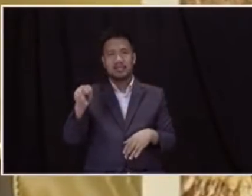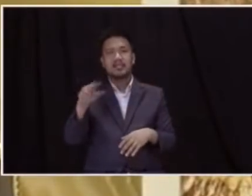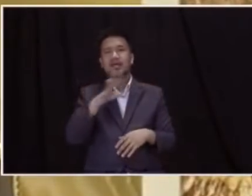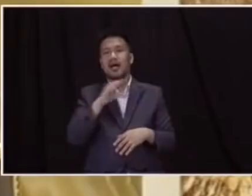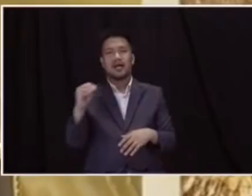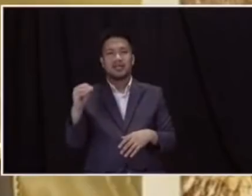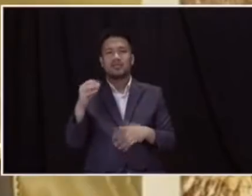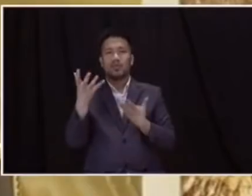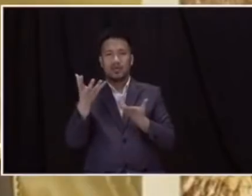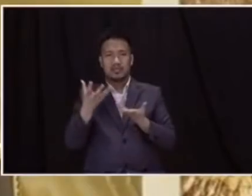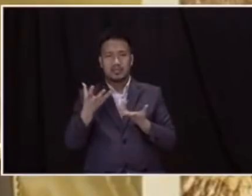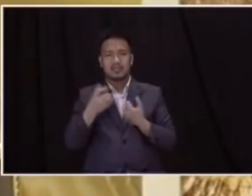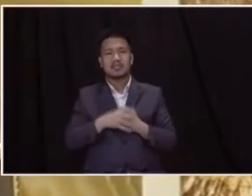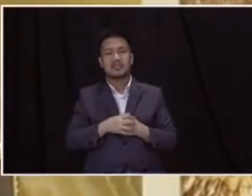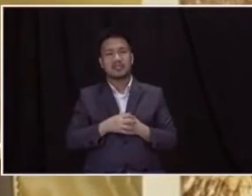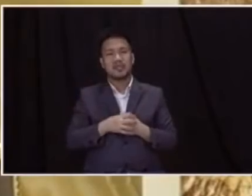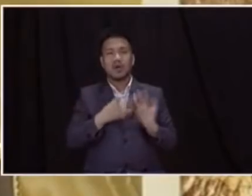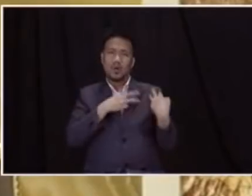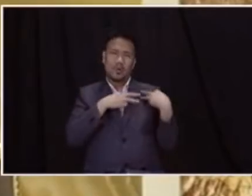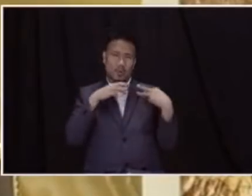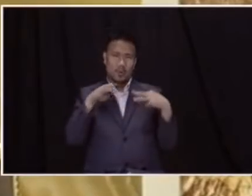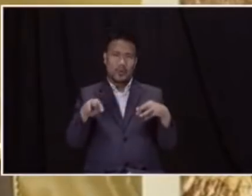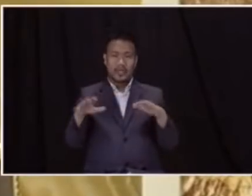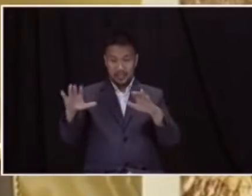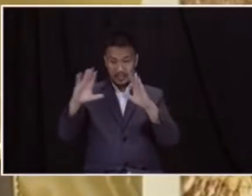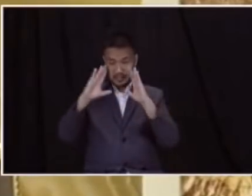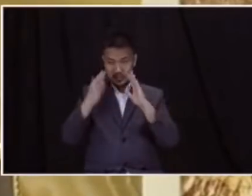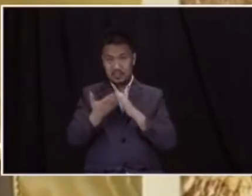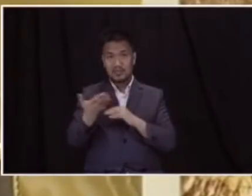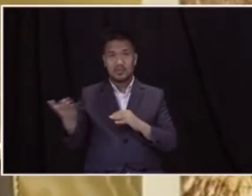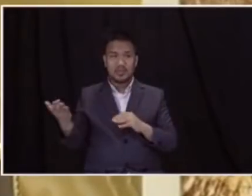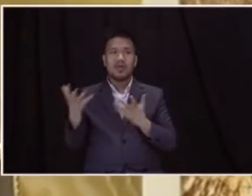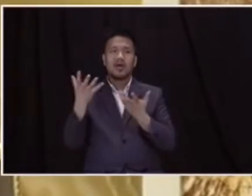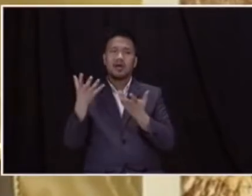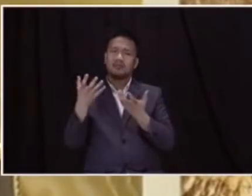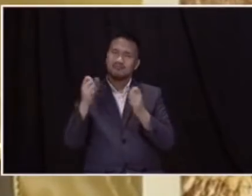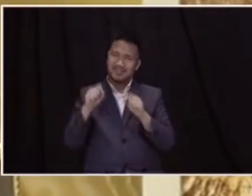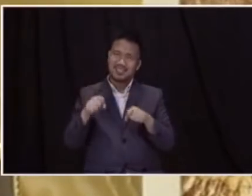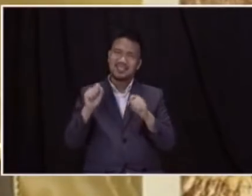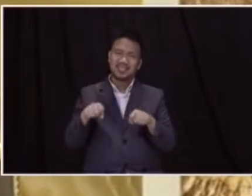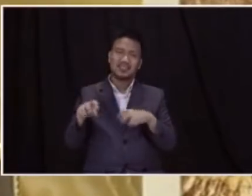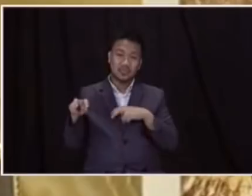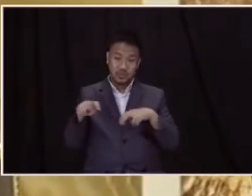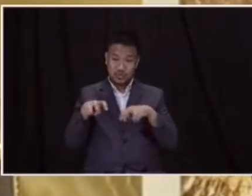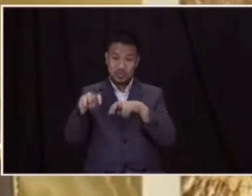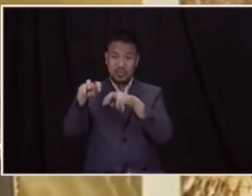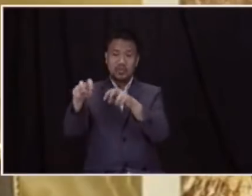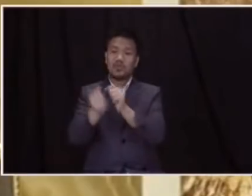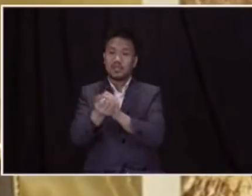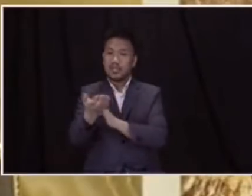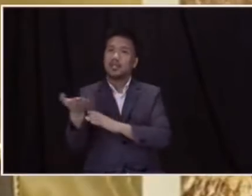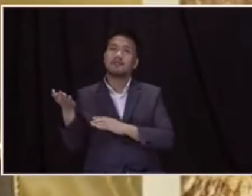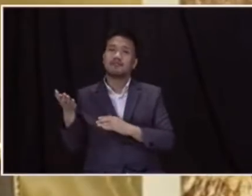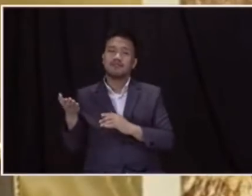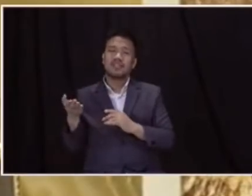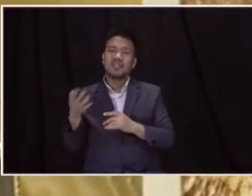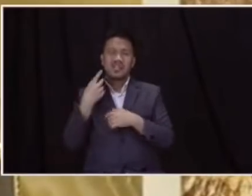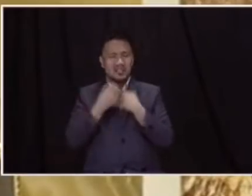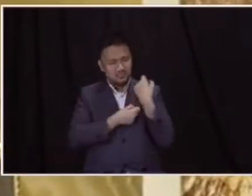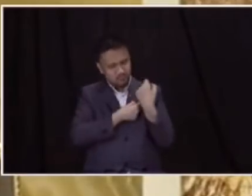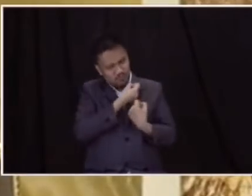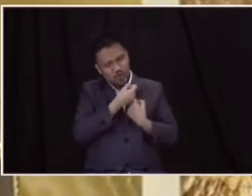longings. While listening to them, I would be able to journey with them in their